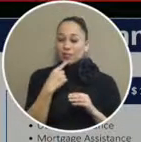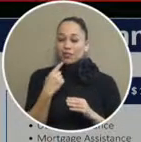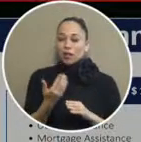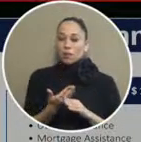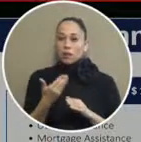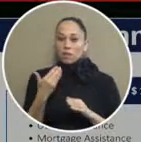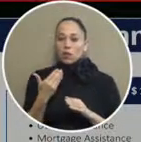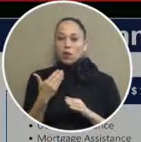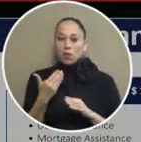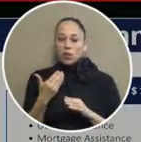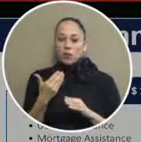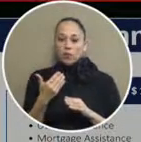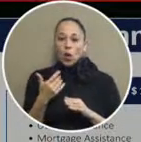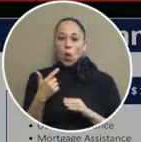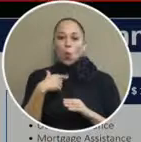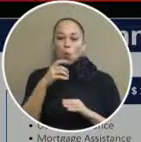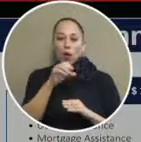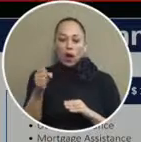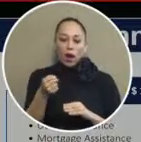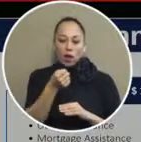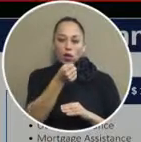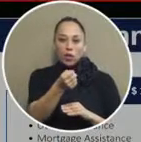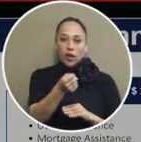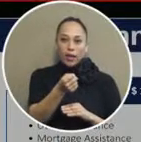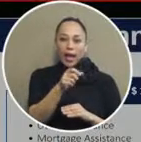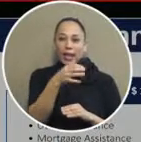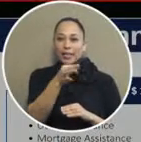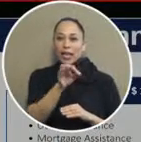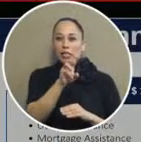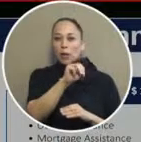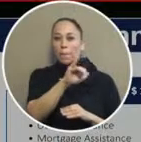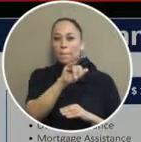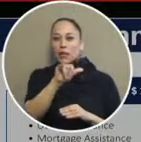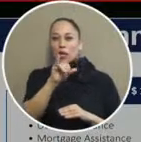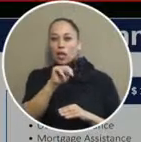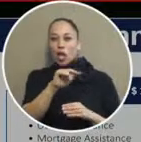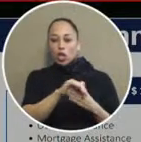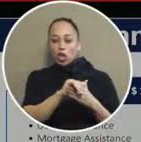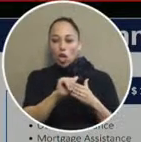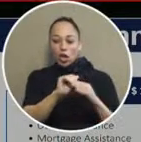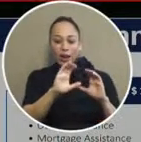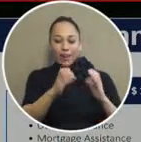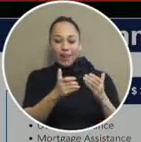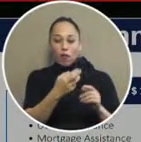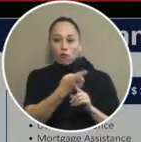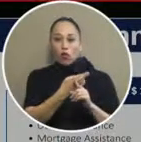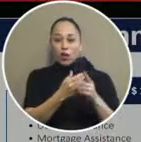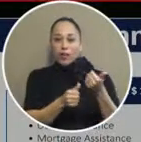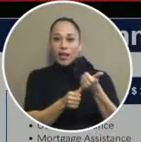primary, we've allocated just over $19 million in the